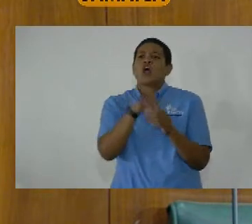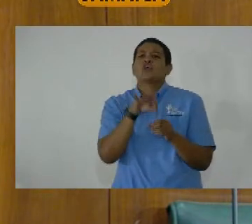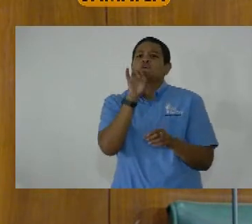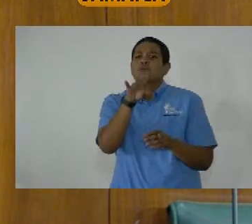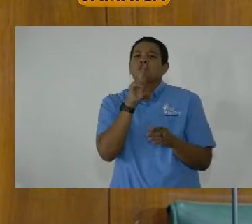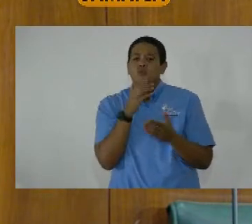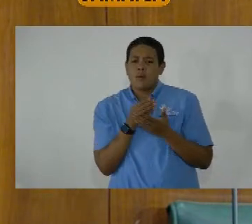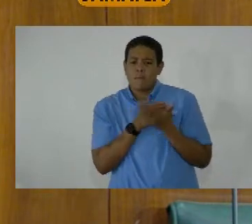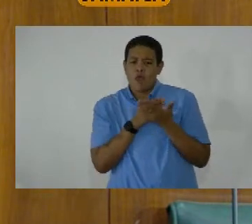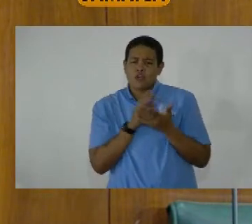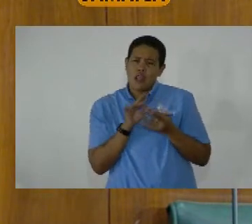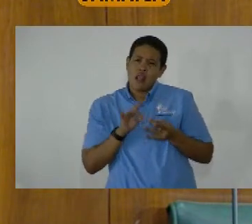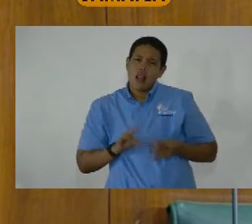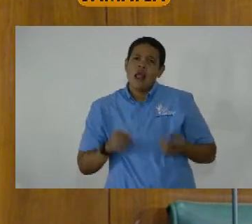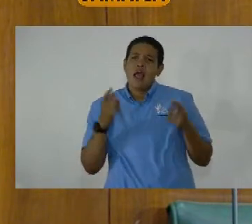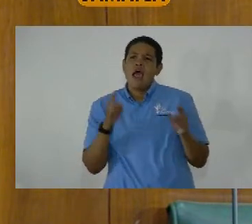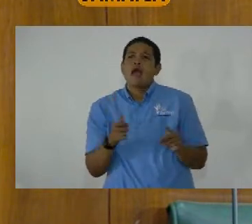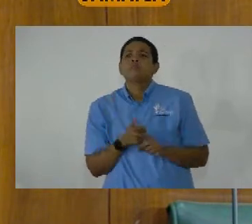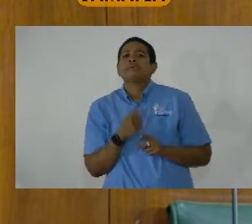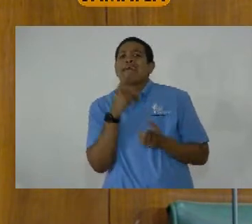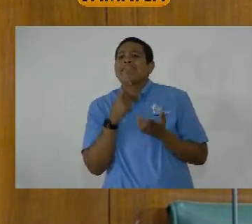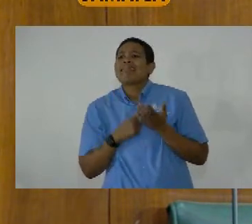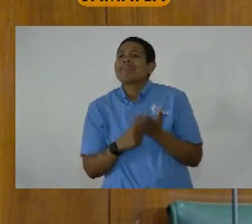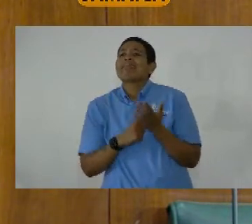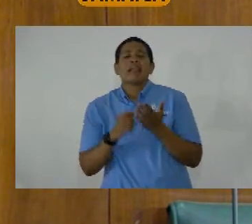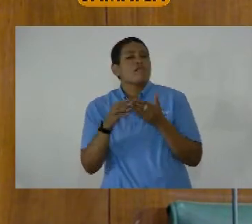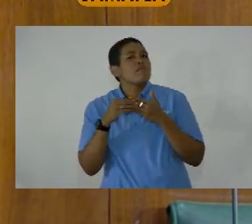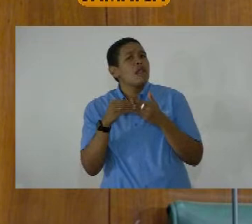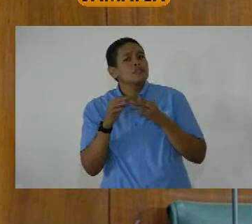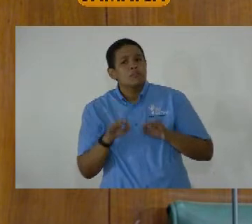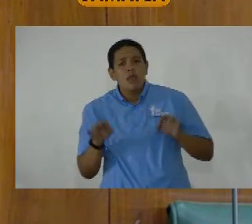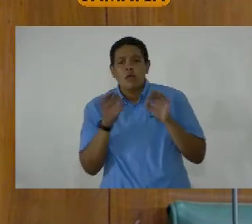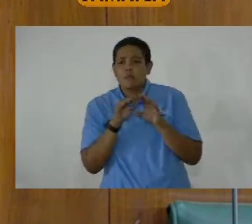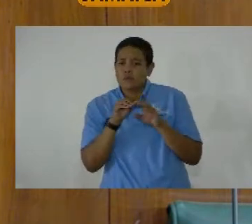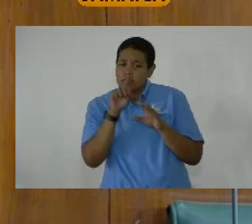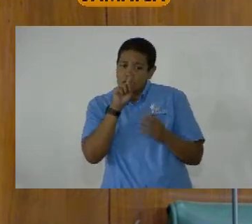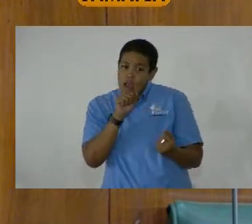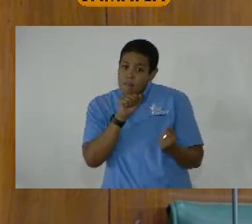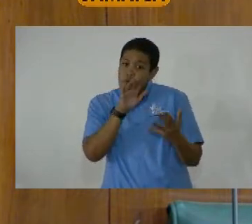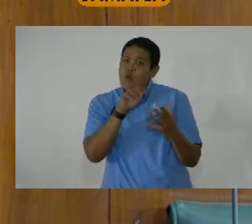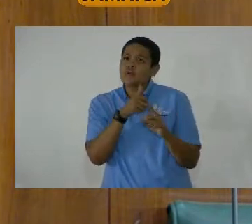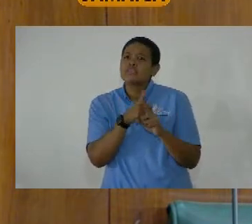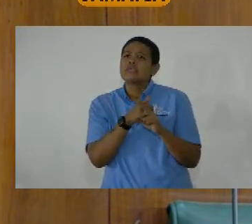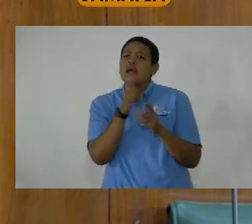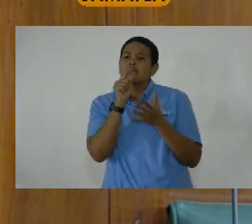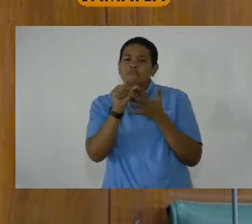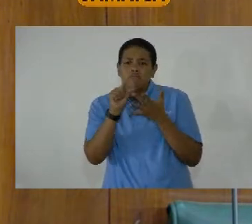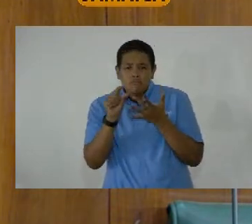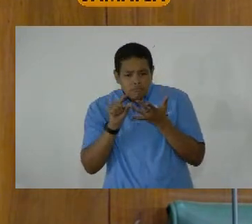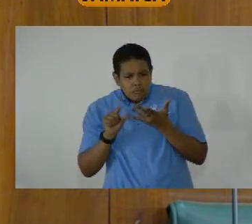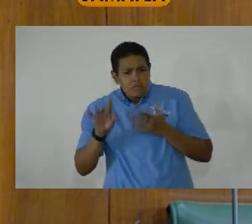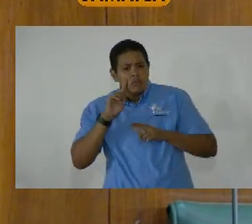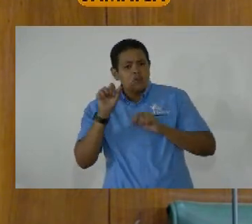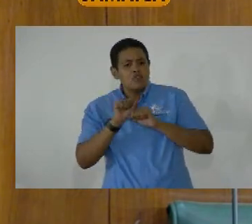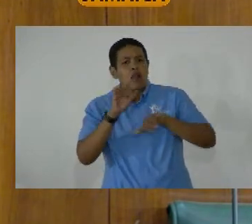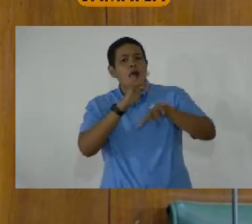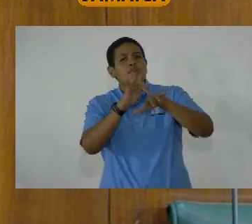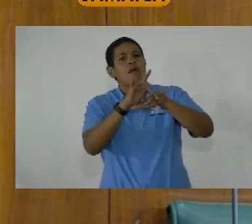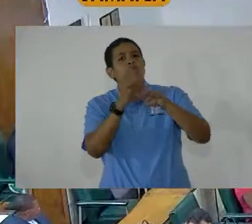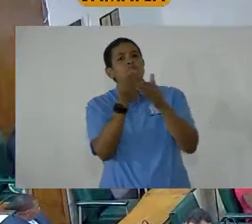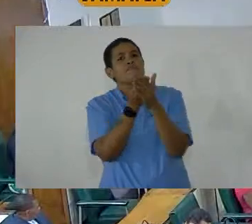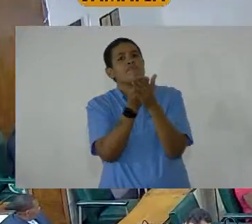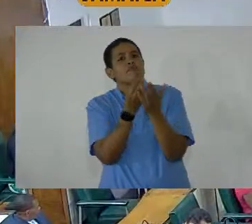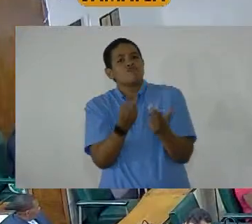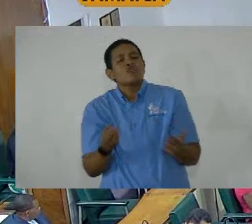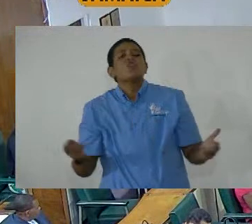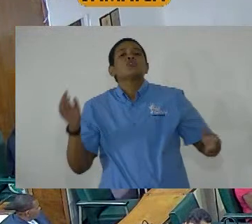budget debate, argued for flexibility in the approach to the allocation of the available financial